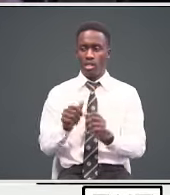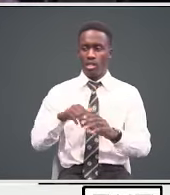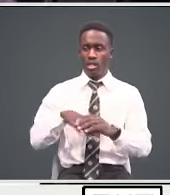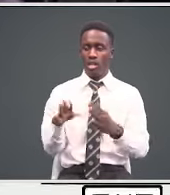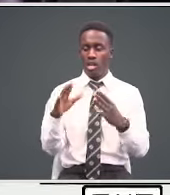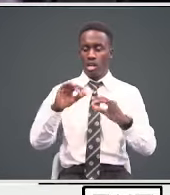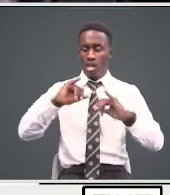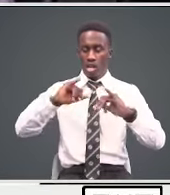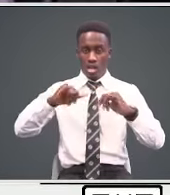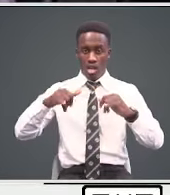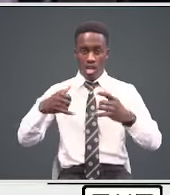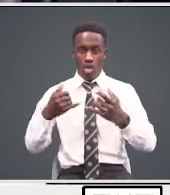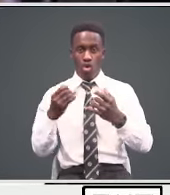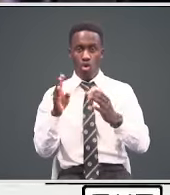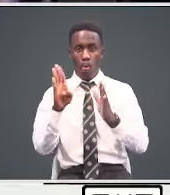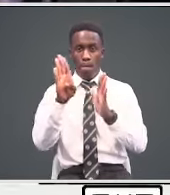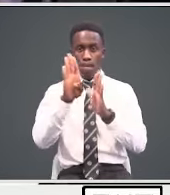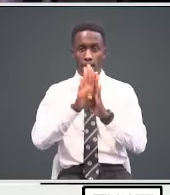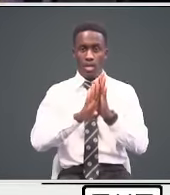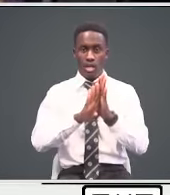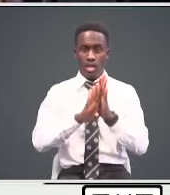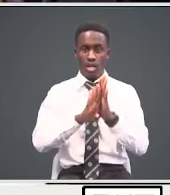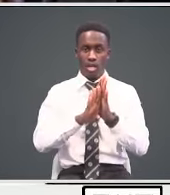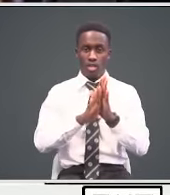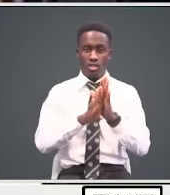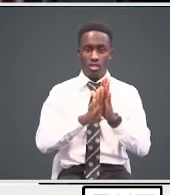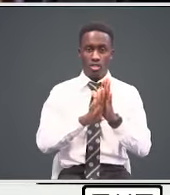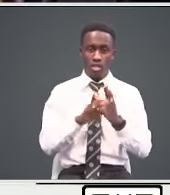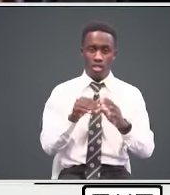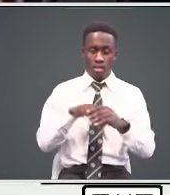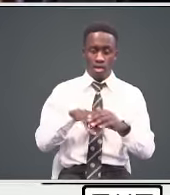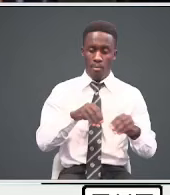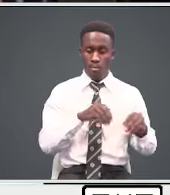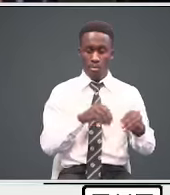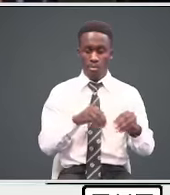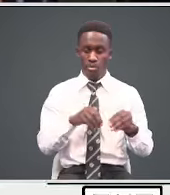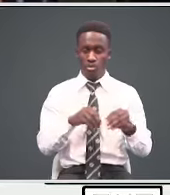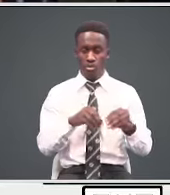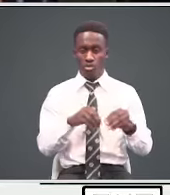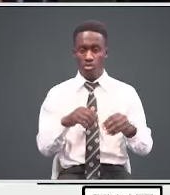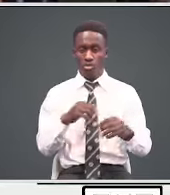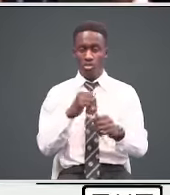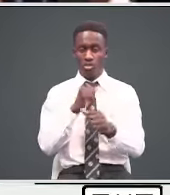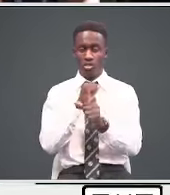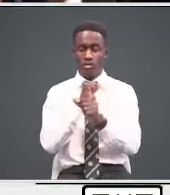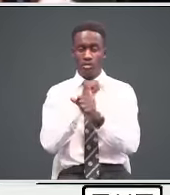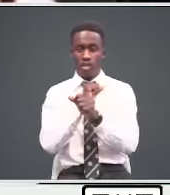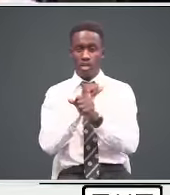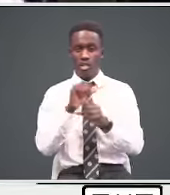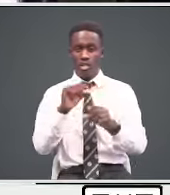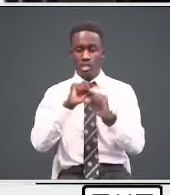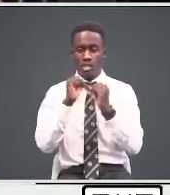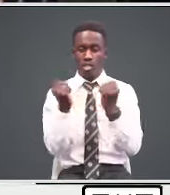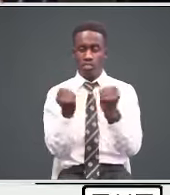that is said to be a stringent measure in a move to safeguard SACO operations. Moige William, TV 47.